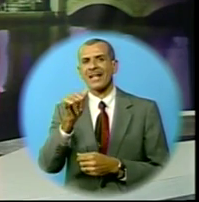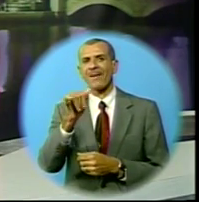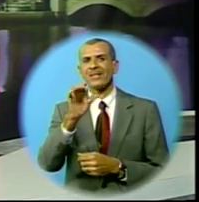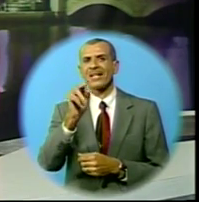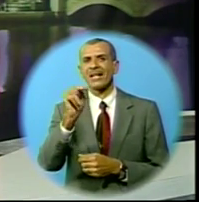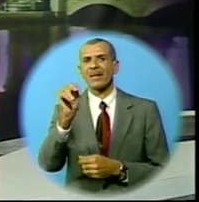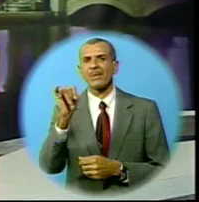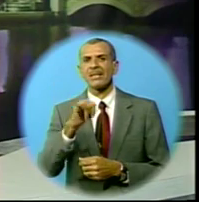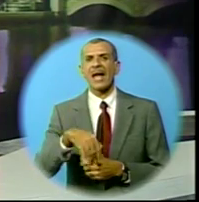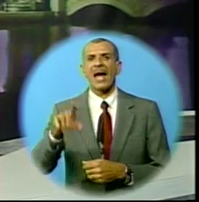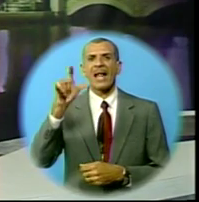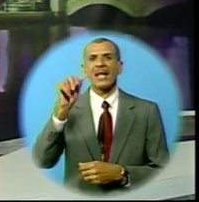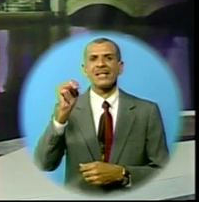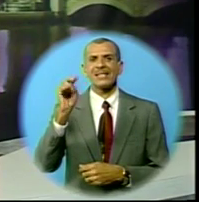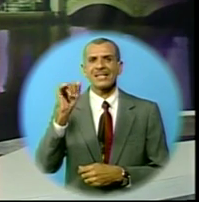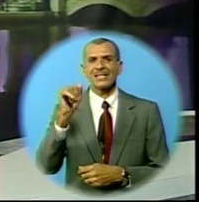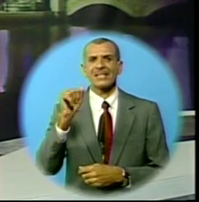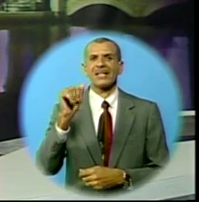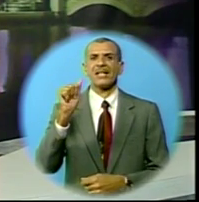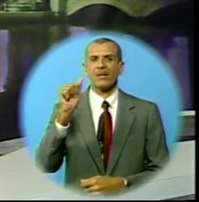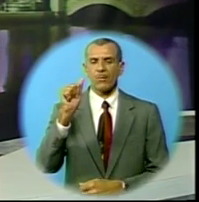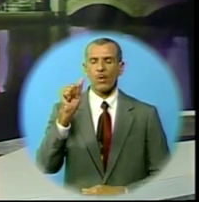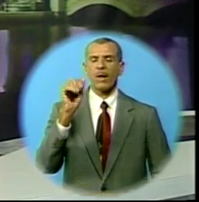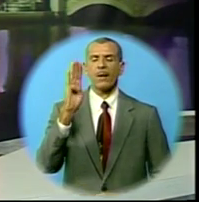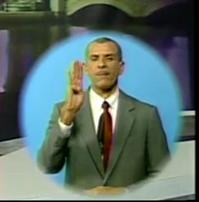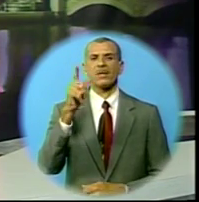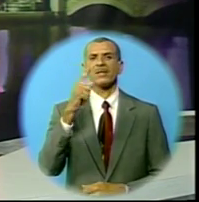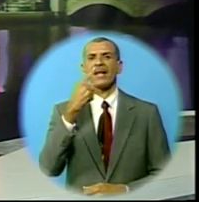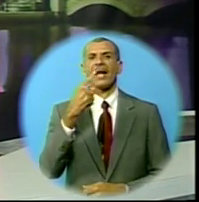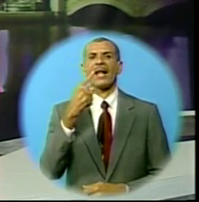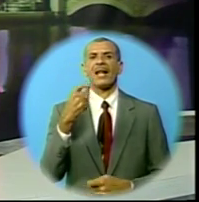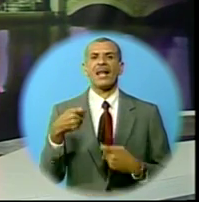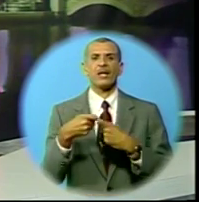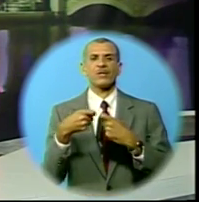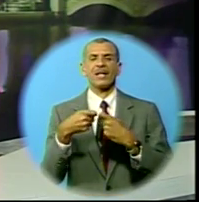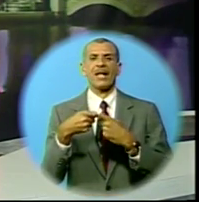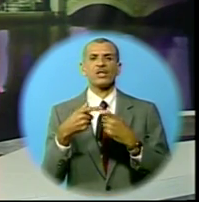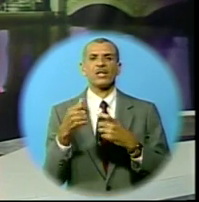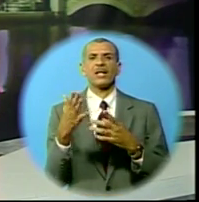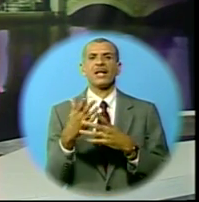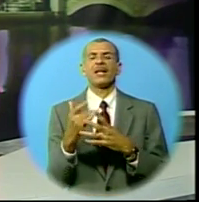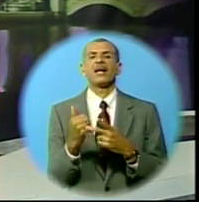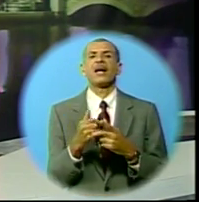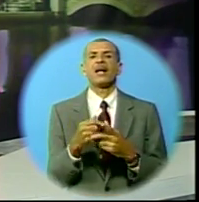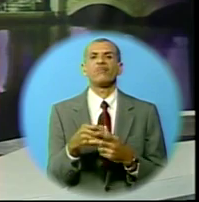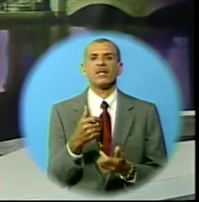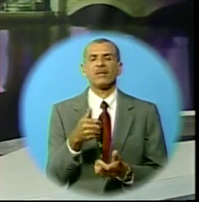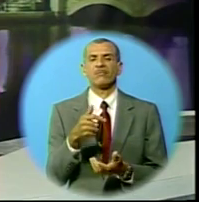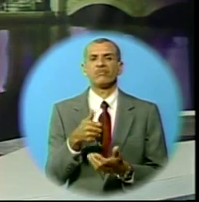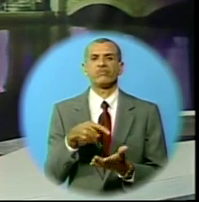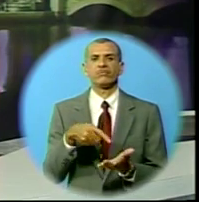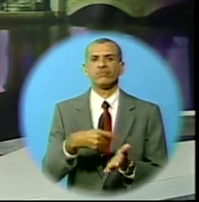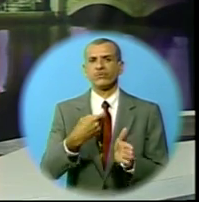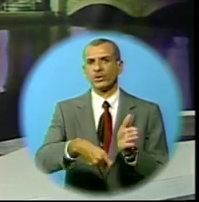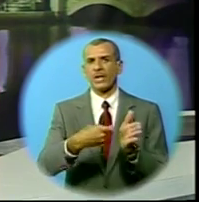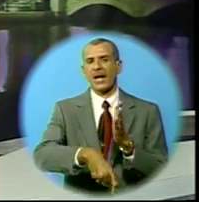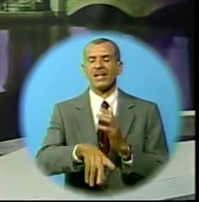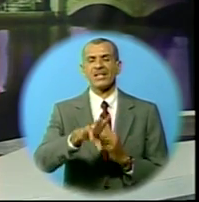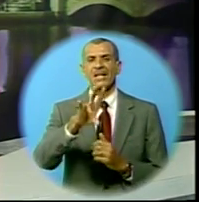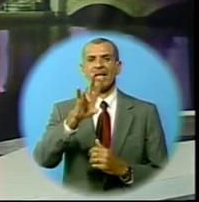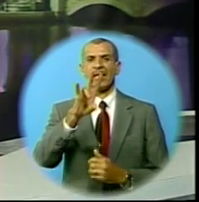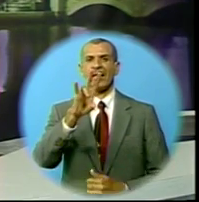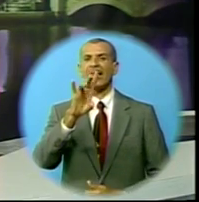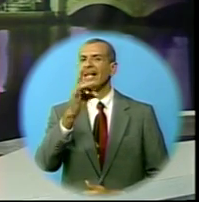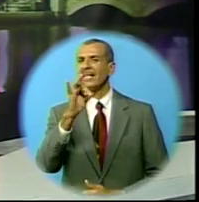Lance Sindarban Barnes, a 40-year-old electrical engineer who was facing similar charges, has been fined $18,000 forthwith